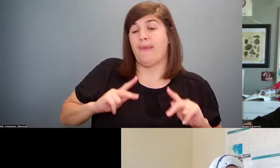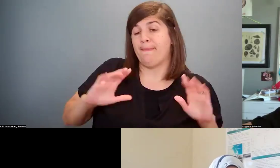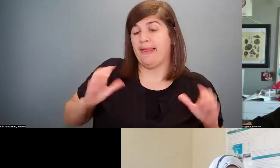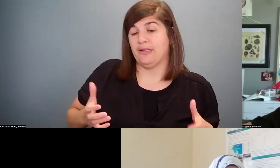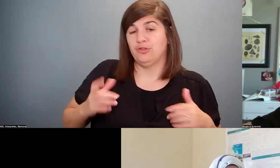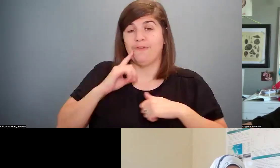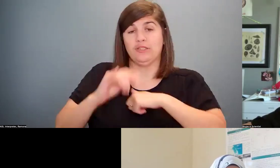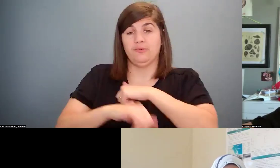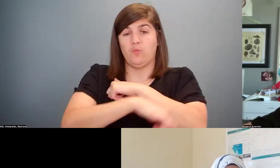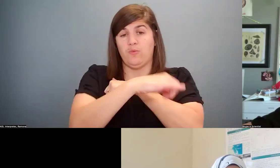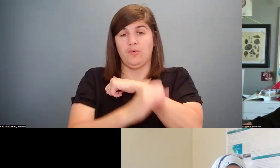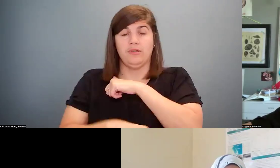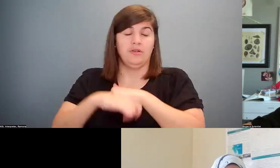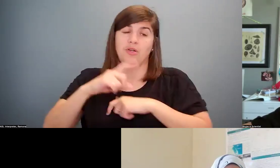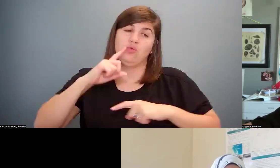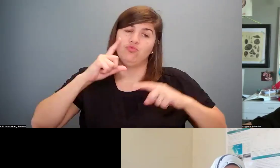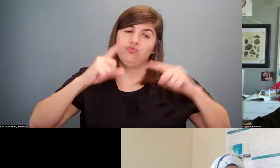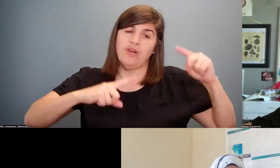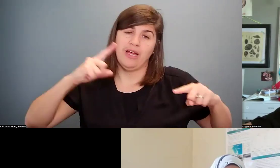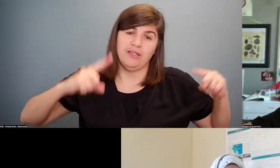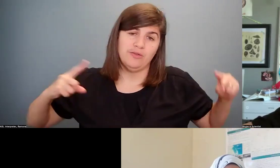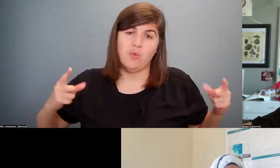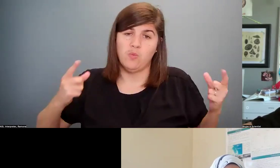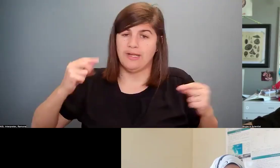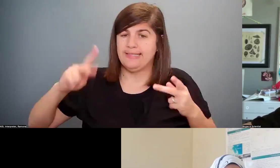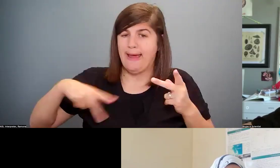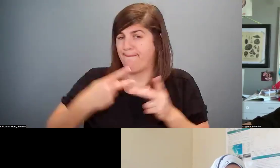whales right now, it ranges a lot depending on the type of whale.